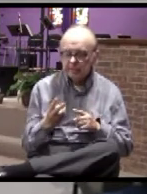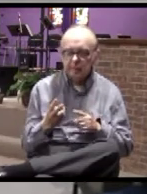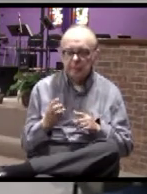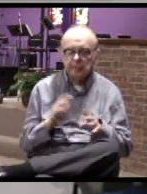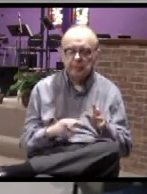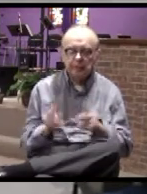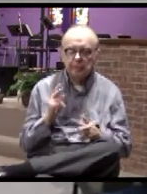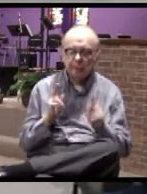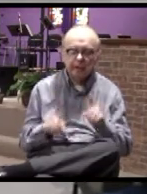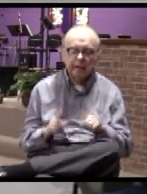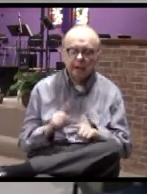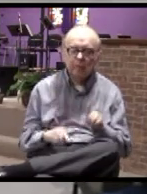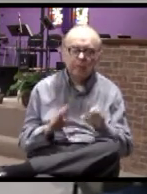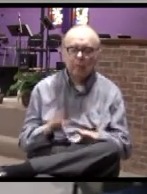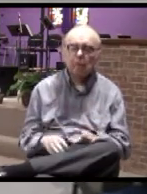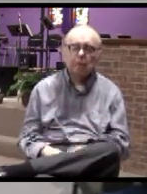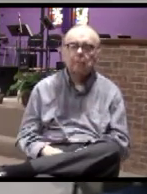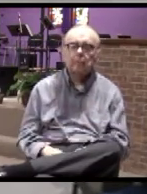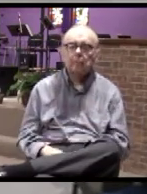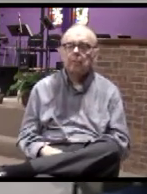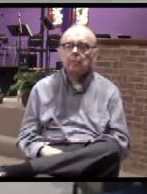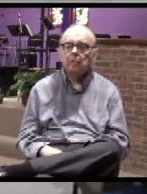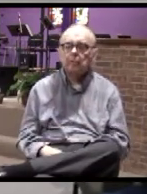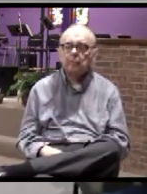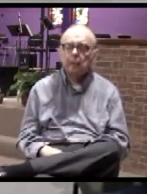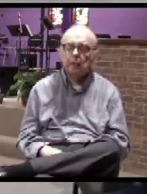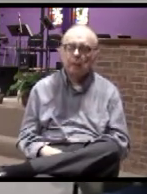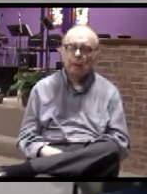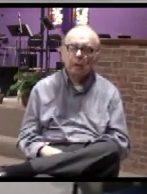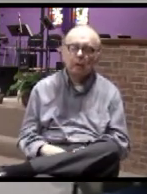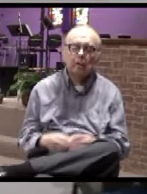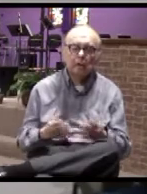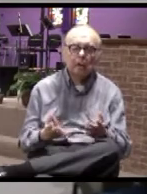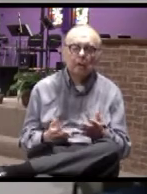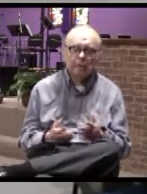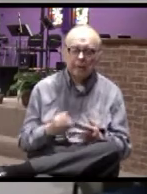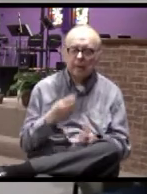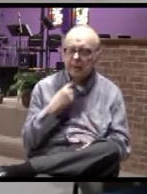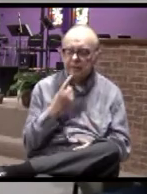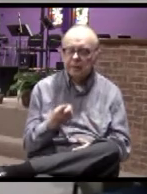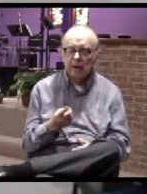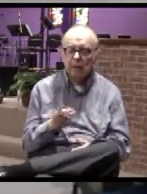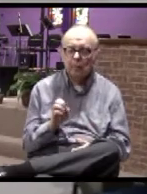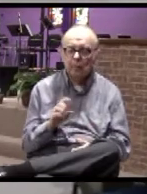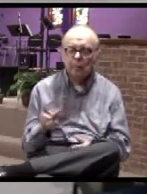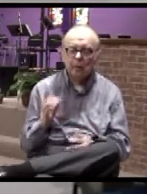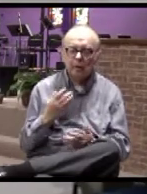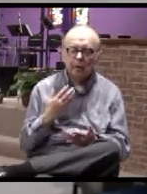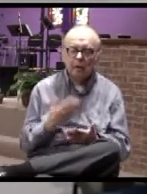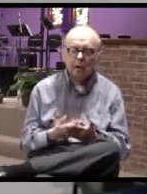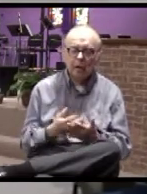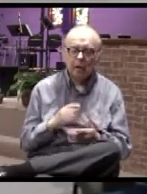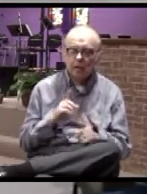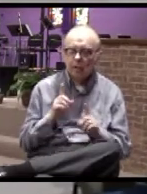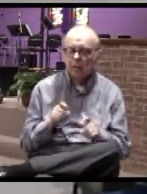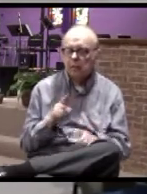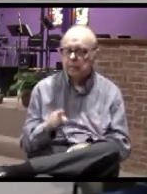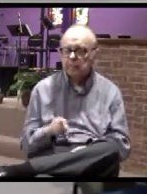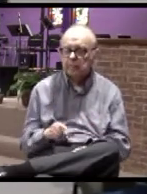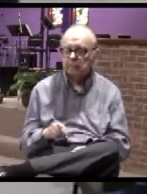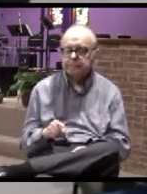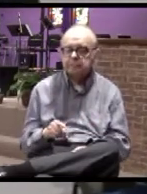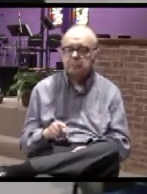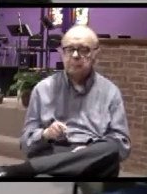being able to talk right. I just want God to say, well done. So this morning my question is to you